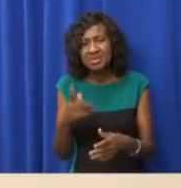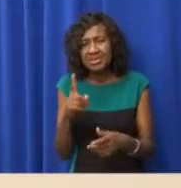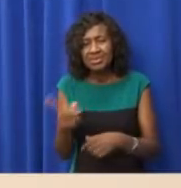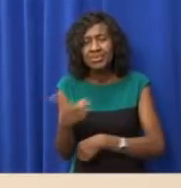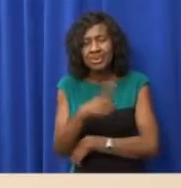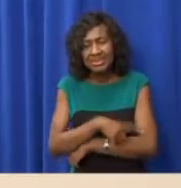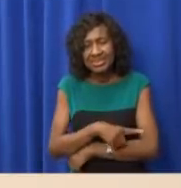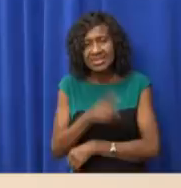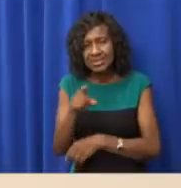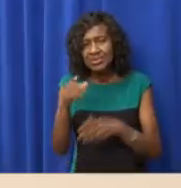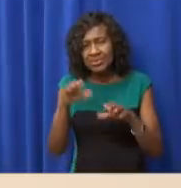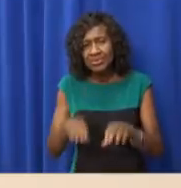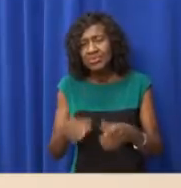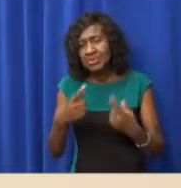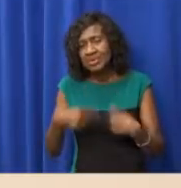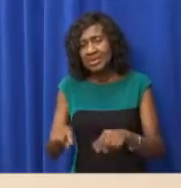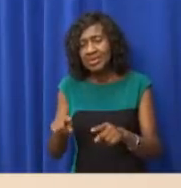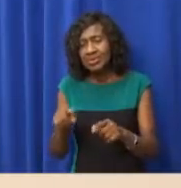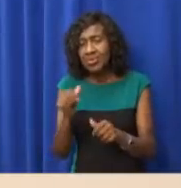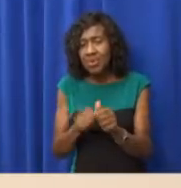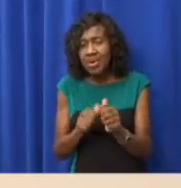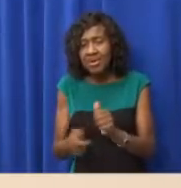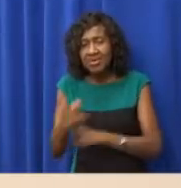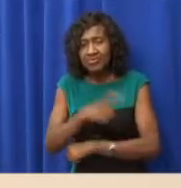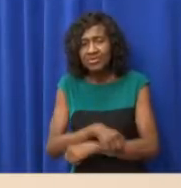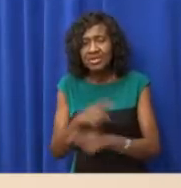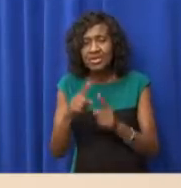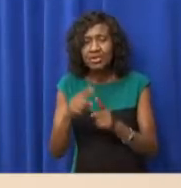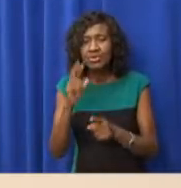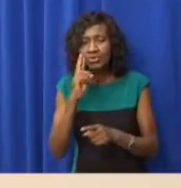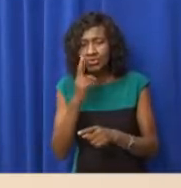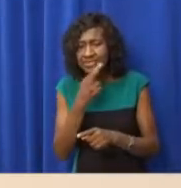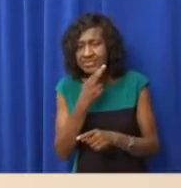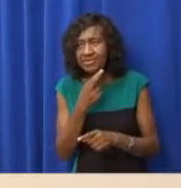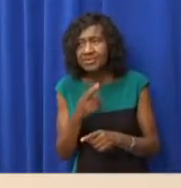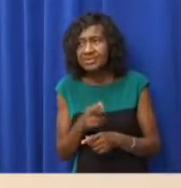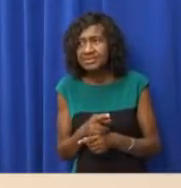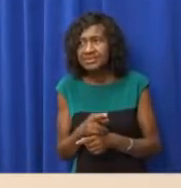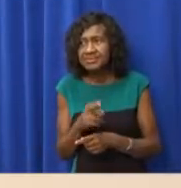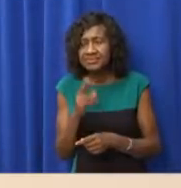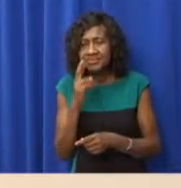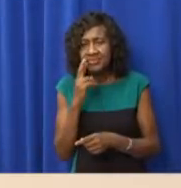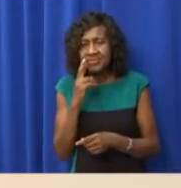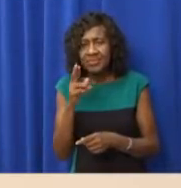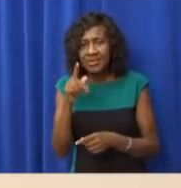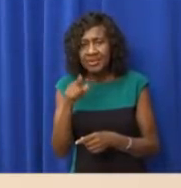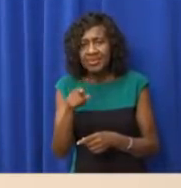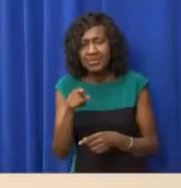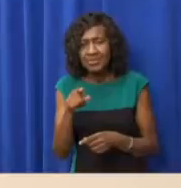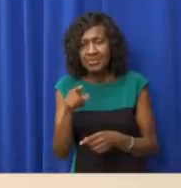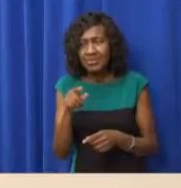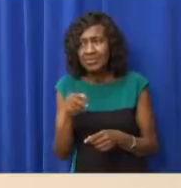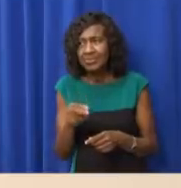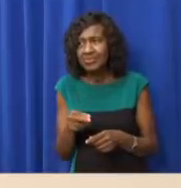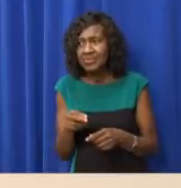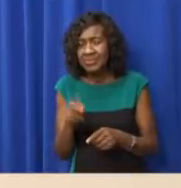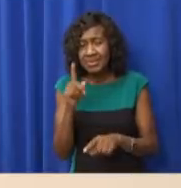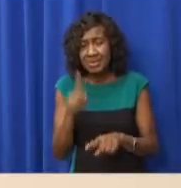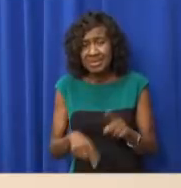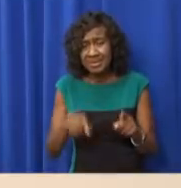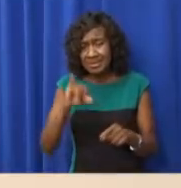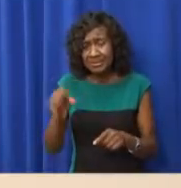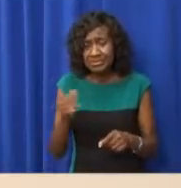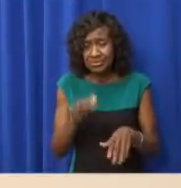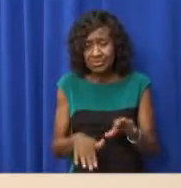get reservations, because I would urge people, except for the restaurants in particular, that you need reservations because you can't just walk